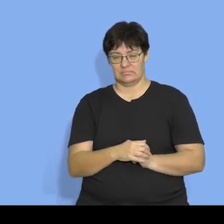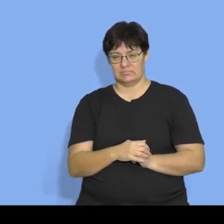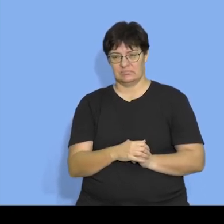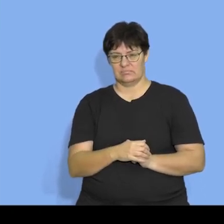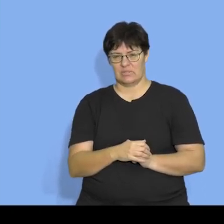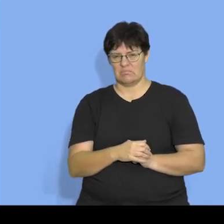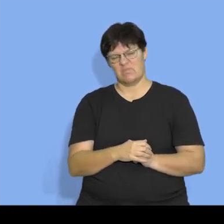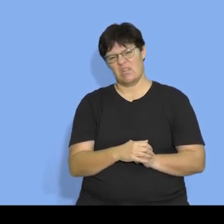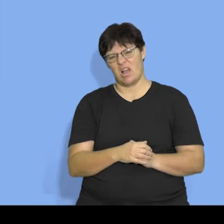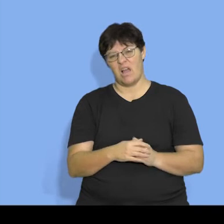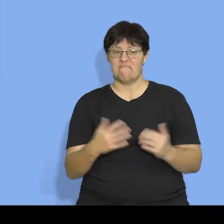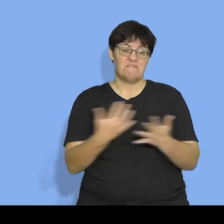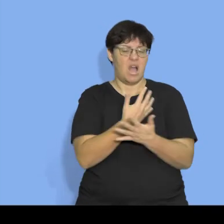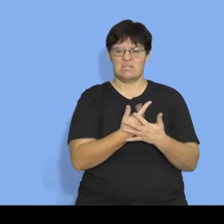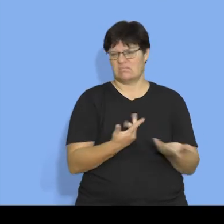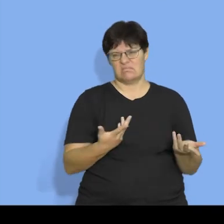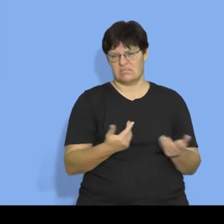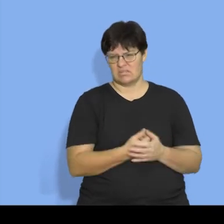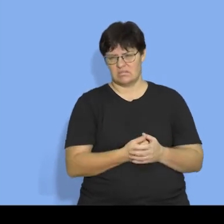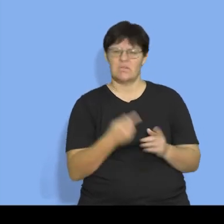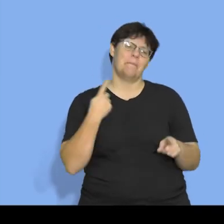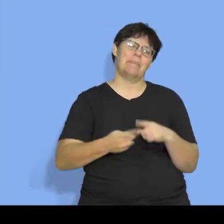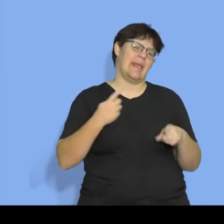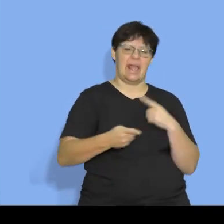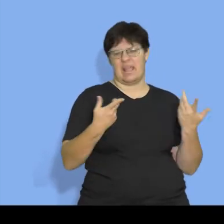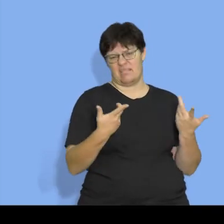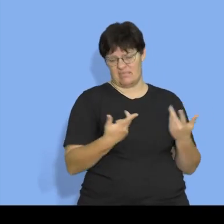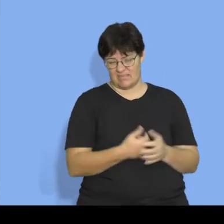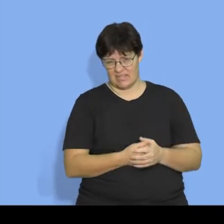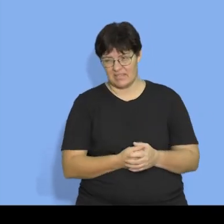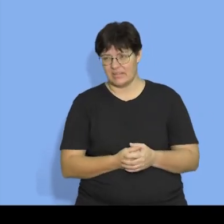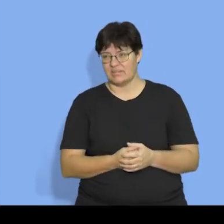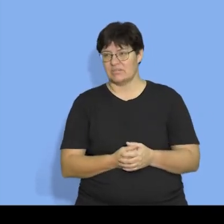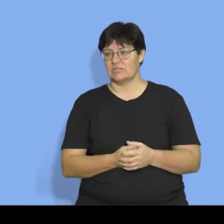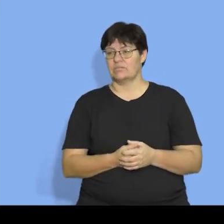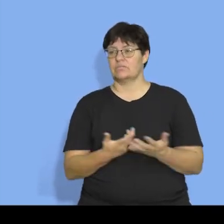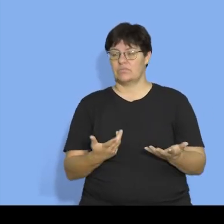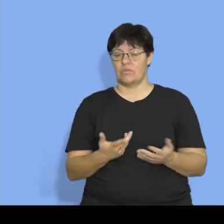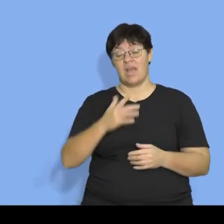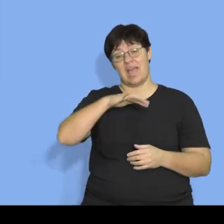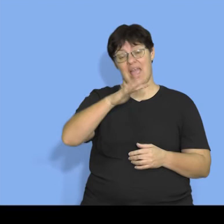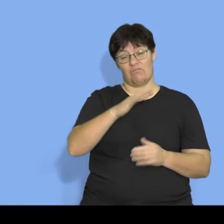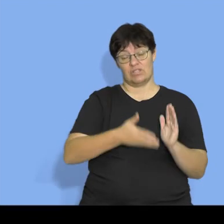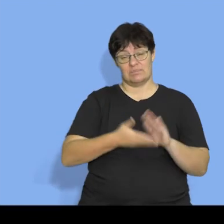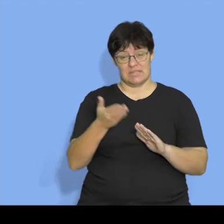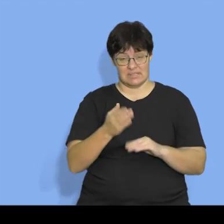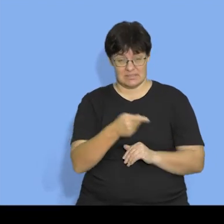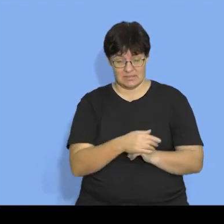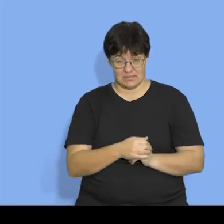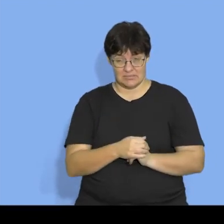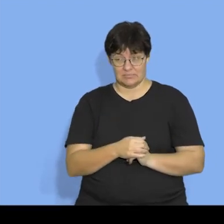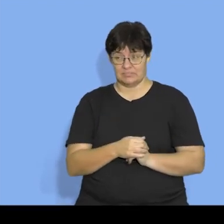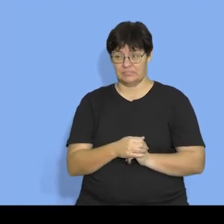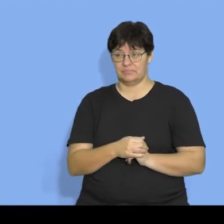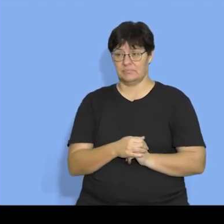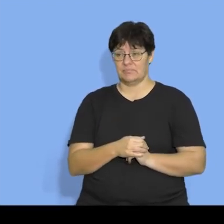Okay, she's not going very fast, but it's all right. She's playing with her toys. So average speed